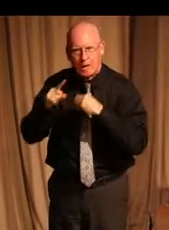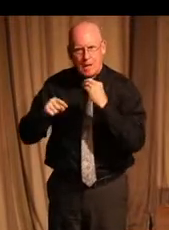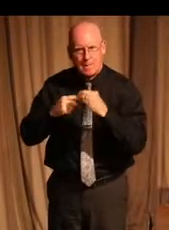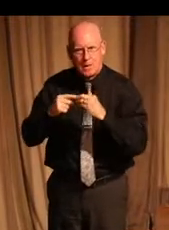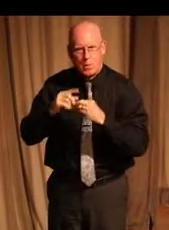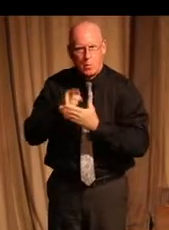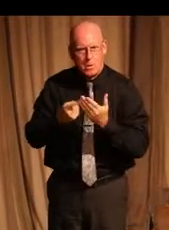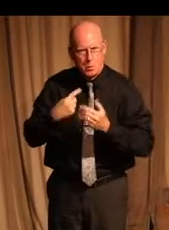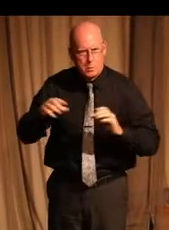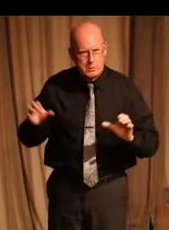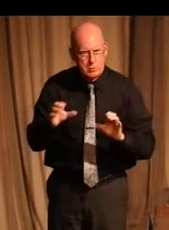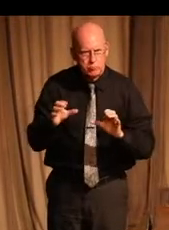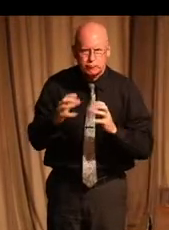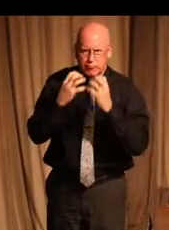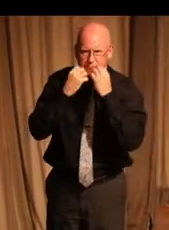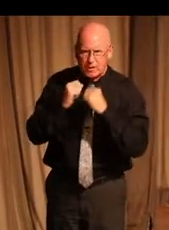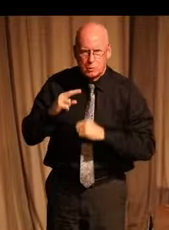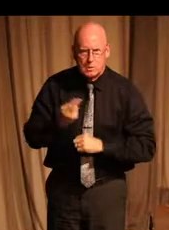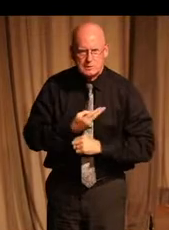value you, so.